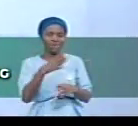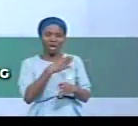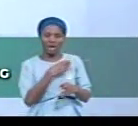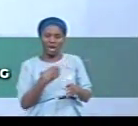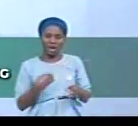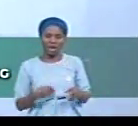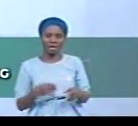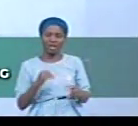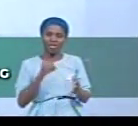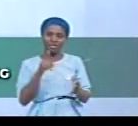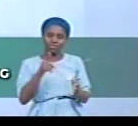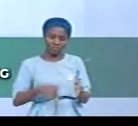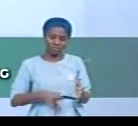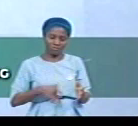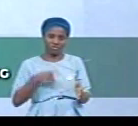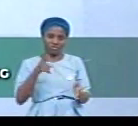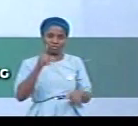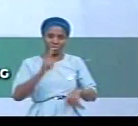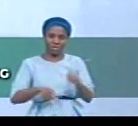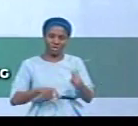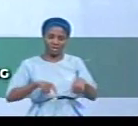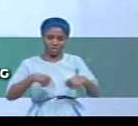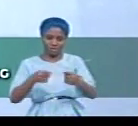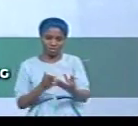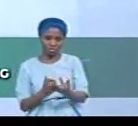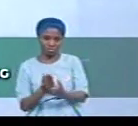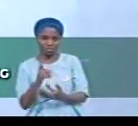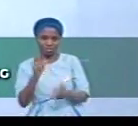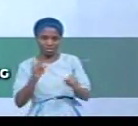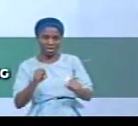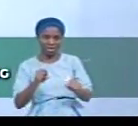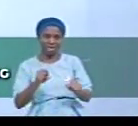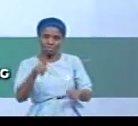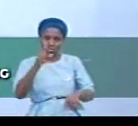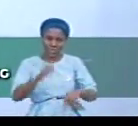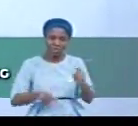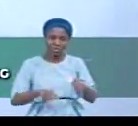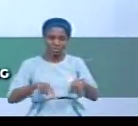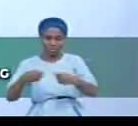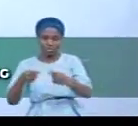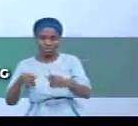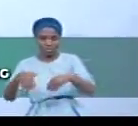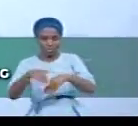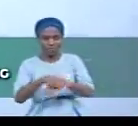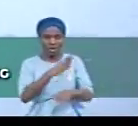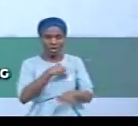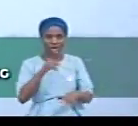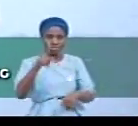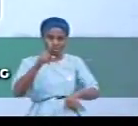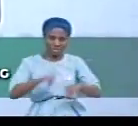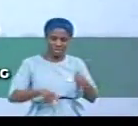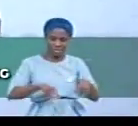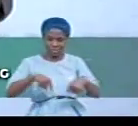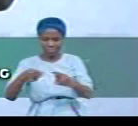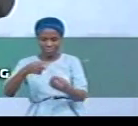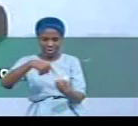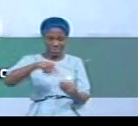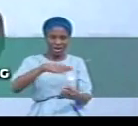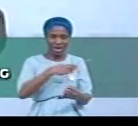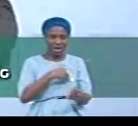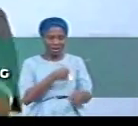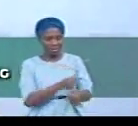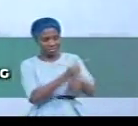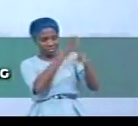go through, and you cannot go over, and you cannot go around, and the mountain stops